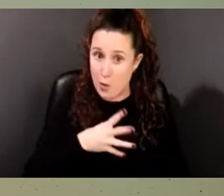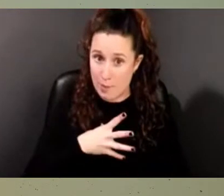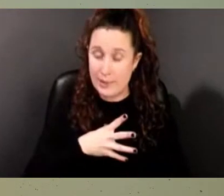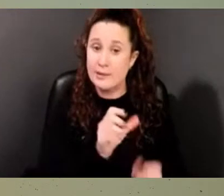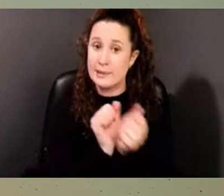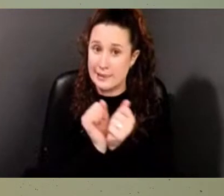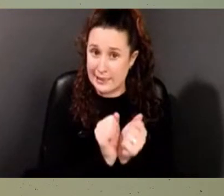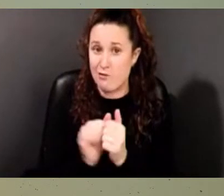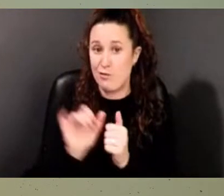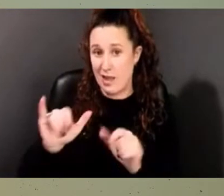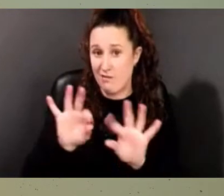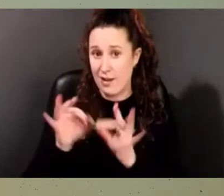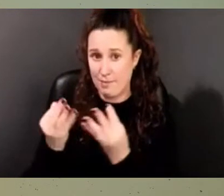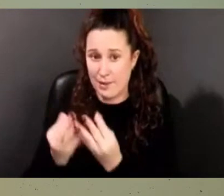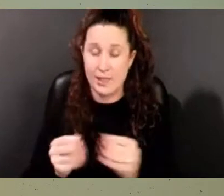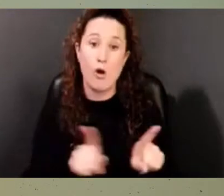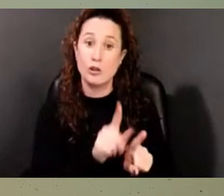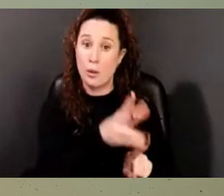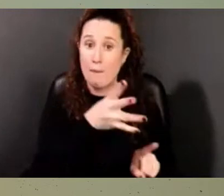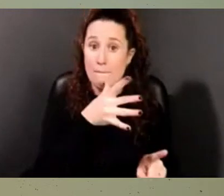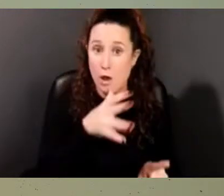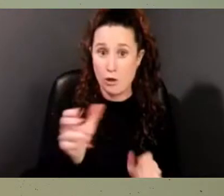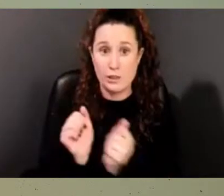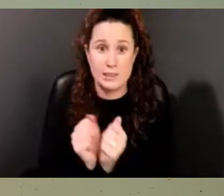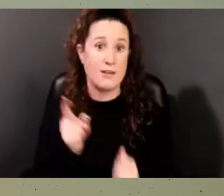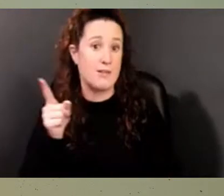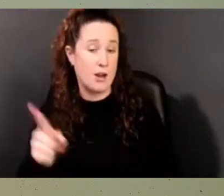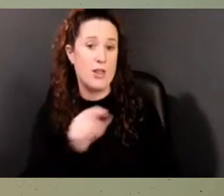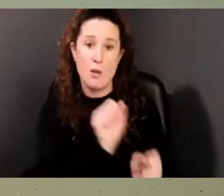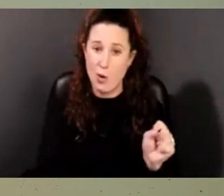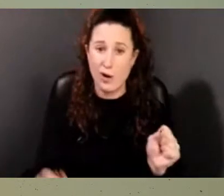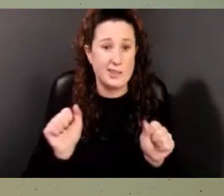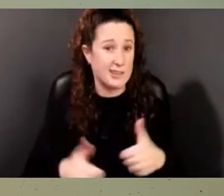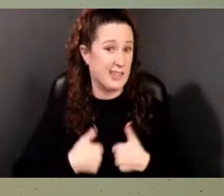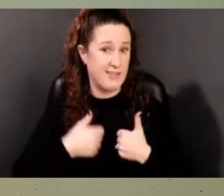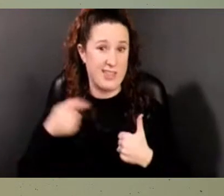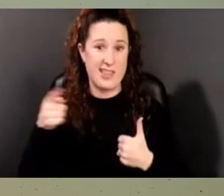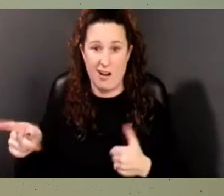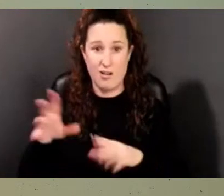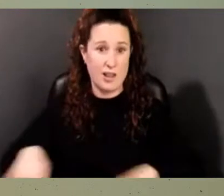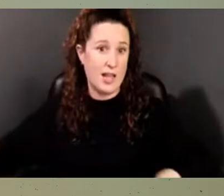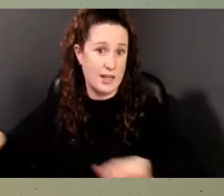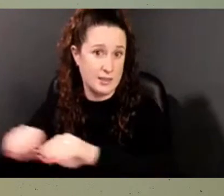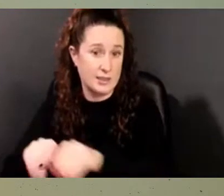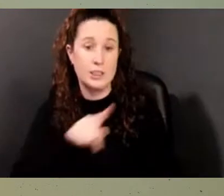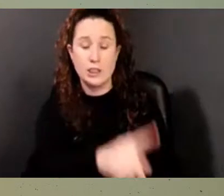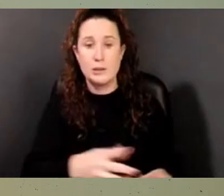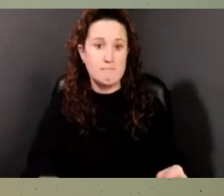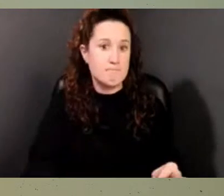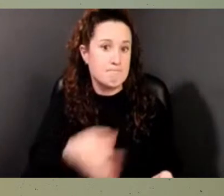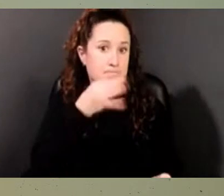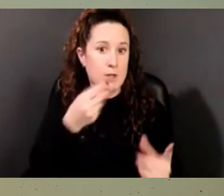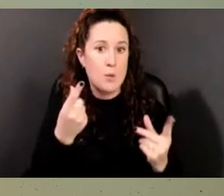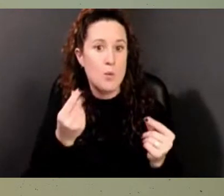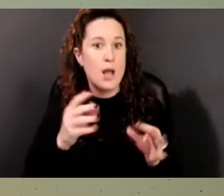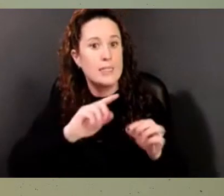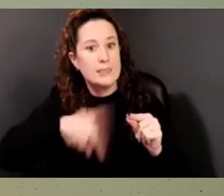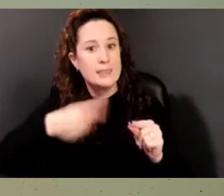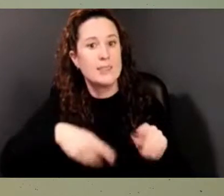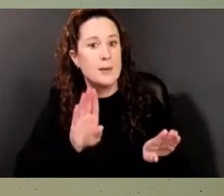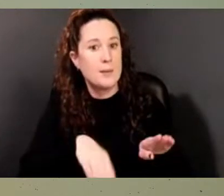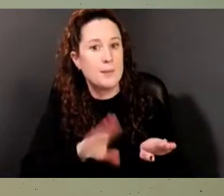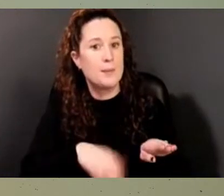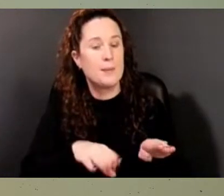enslaved by the Dickinson family. They lived and labored on Dickinson lands. Dinah was a skilled spinner and was able to spin enough thread